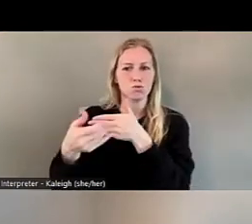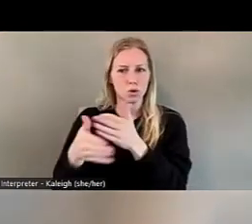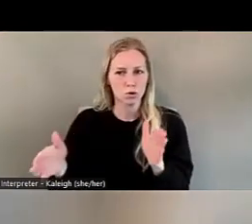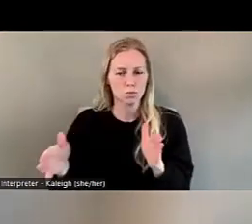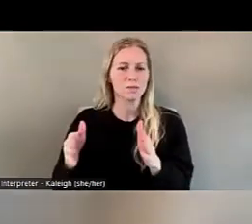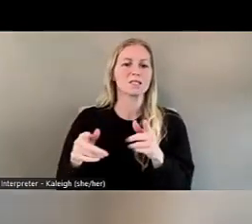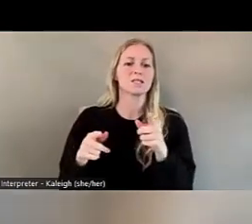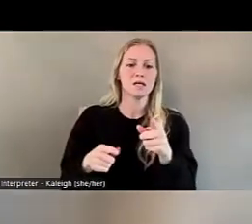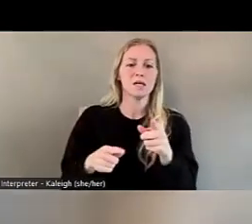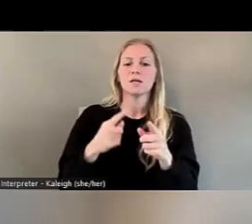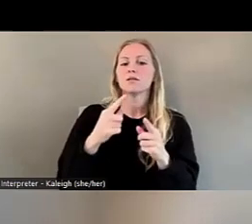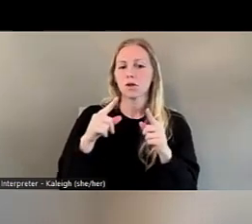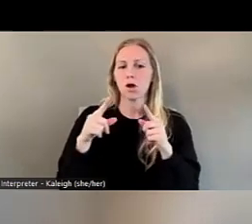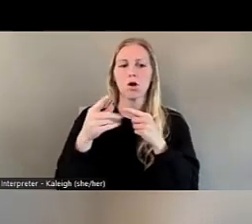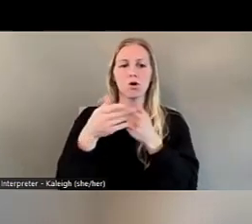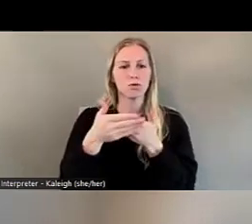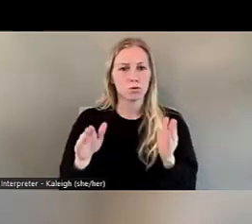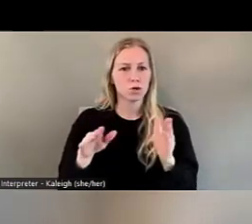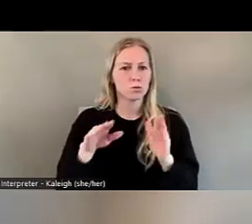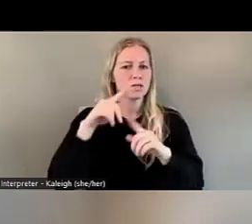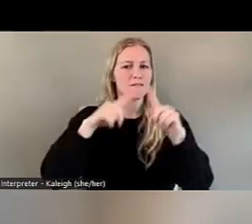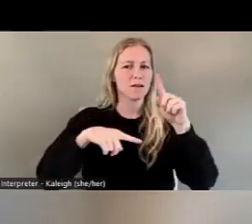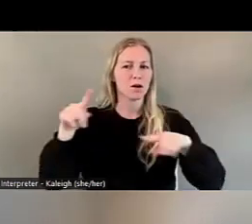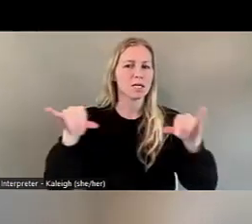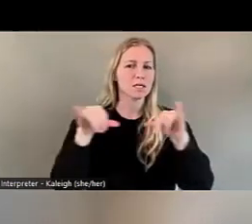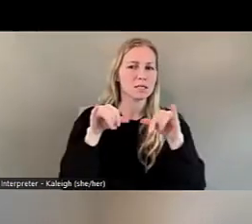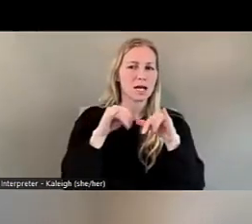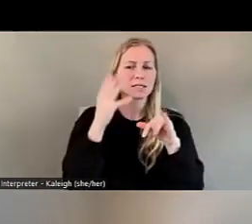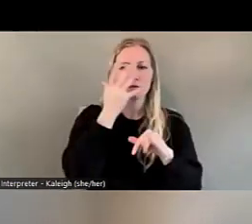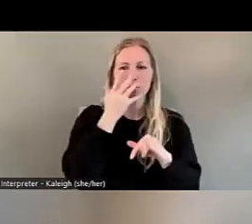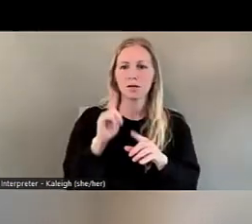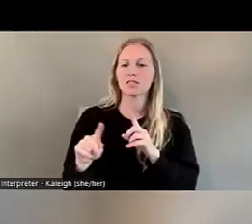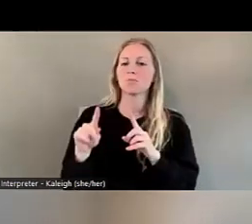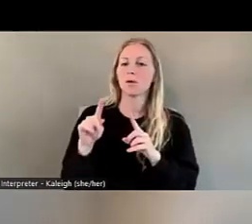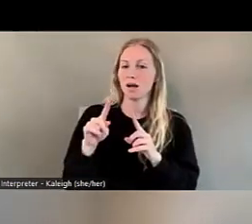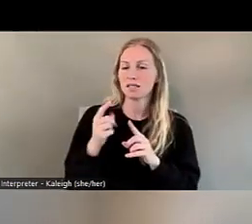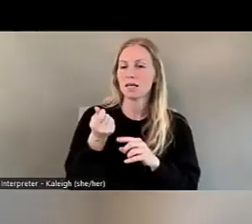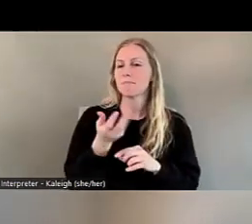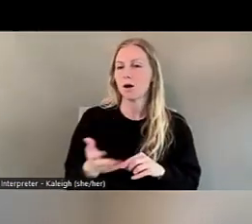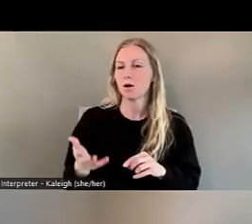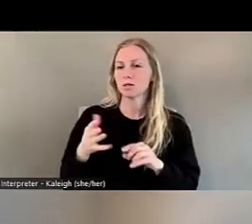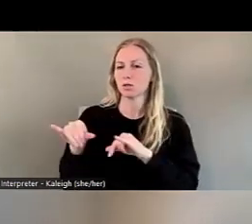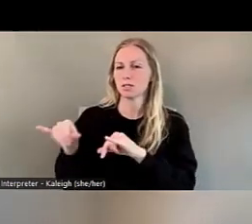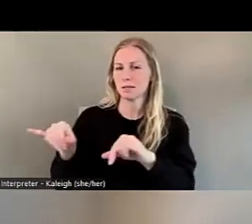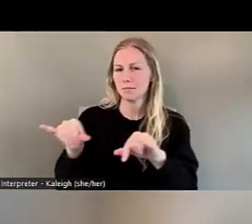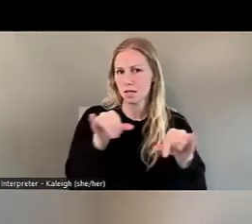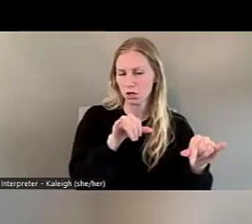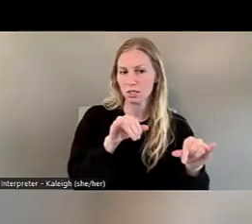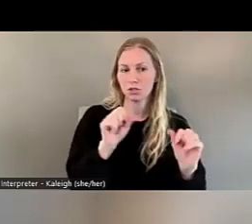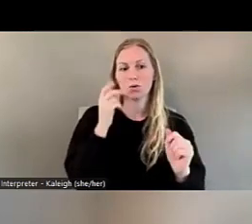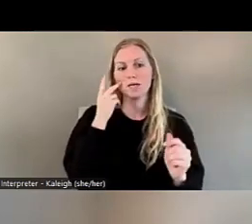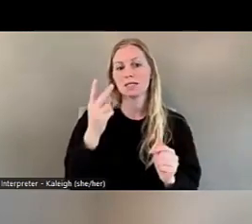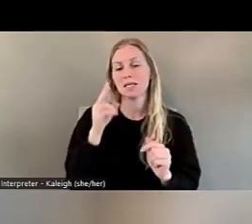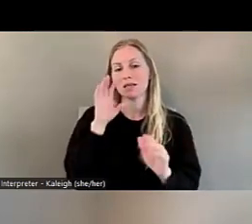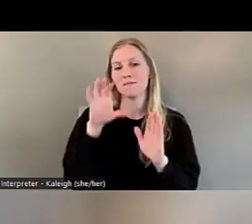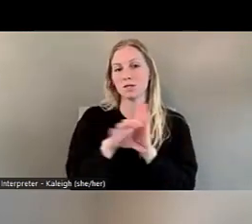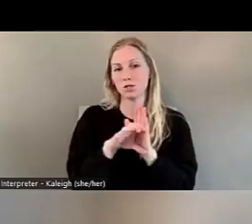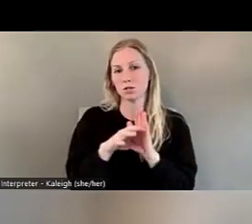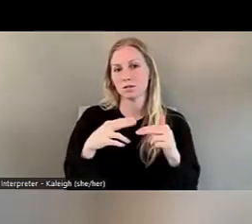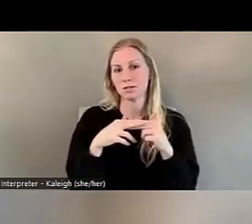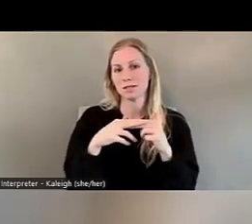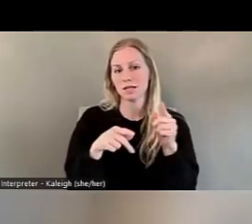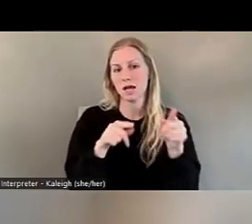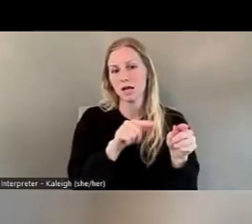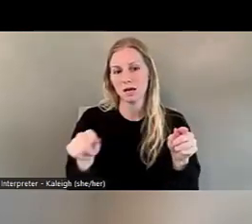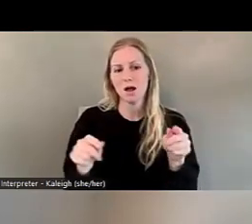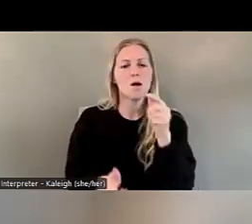in size and appearance, but shared several key characteristics. As you can see from the photos on this slide, most